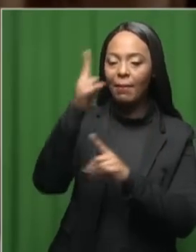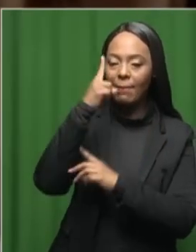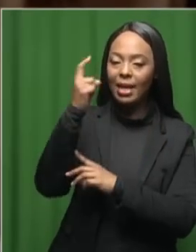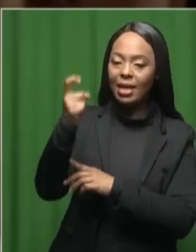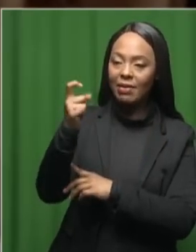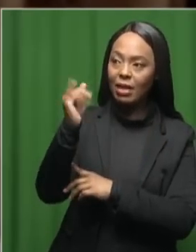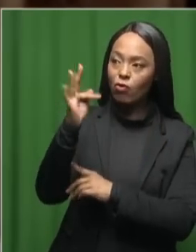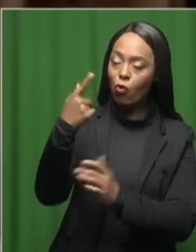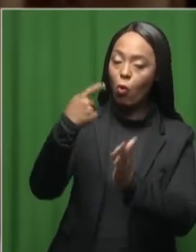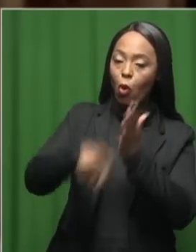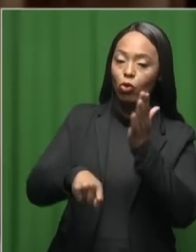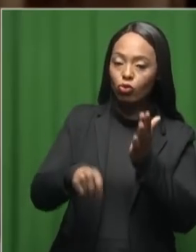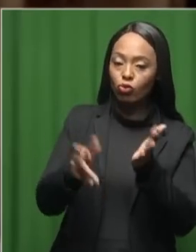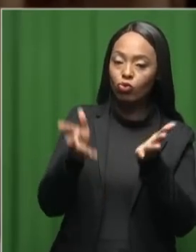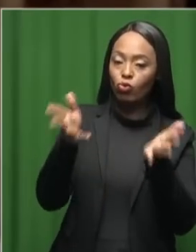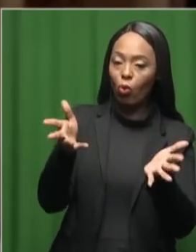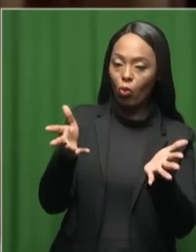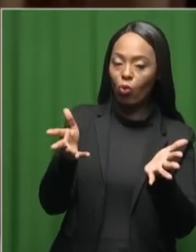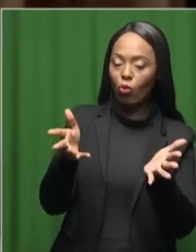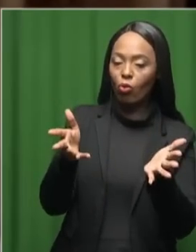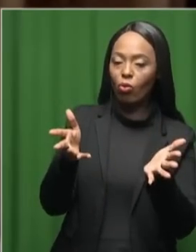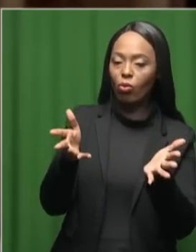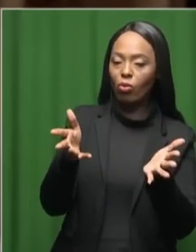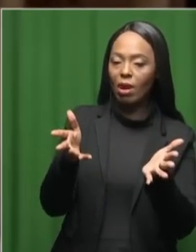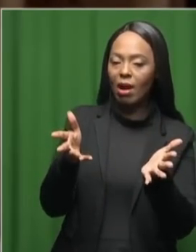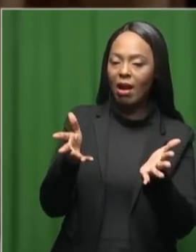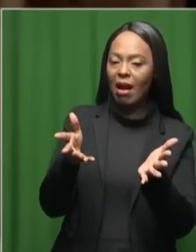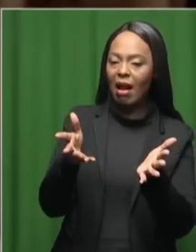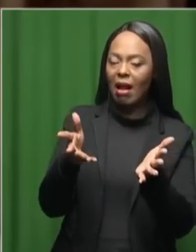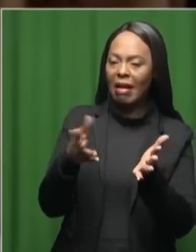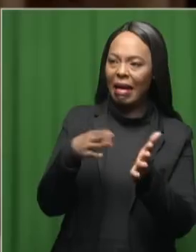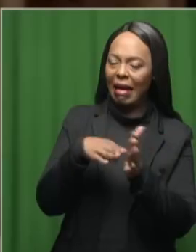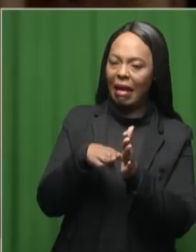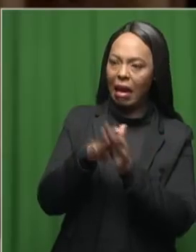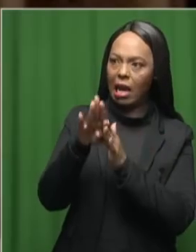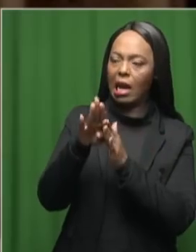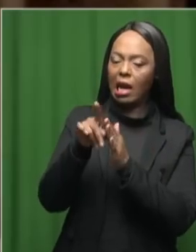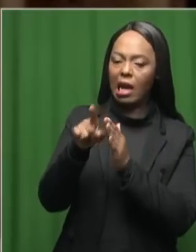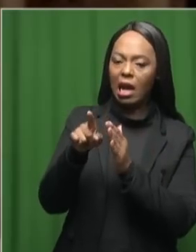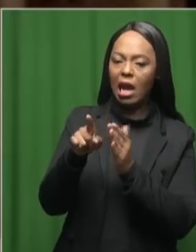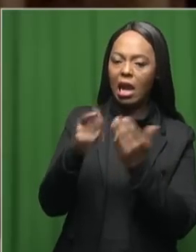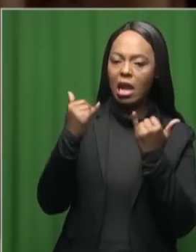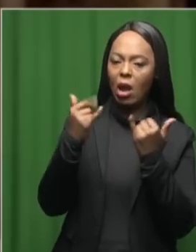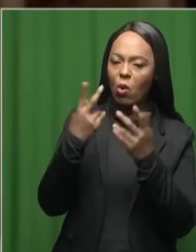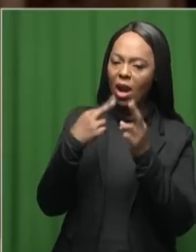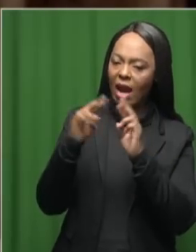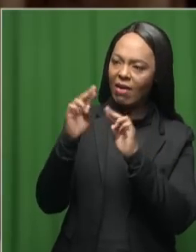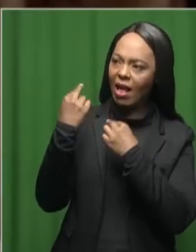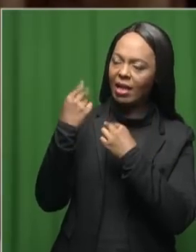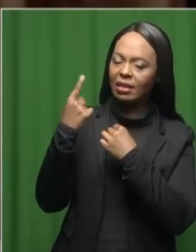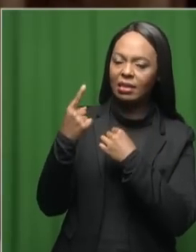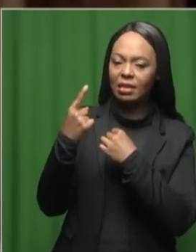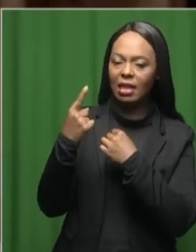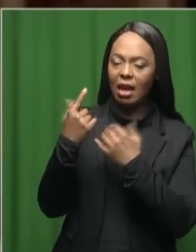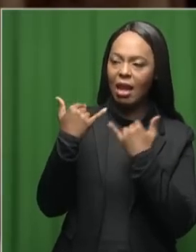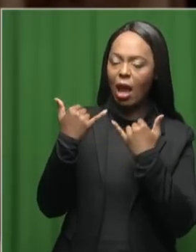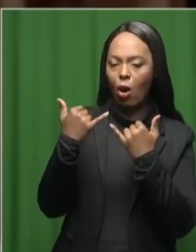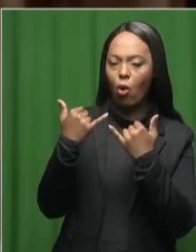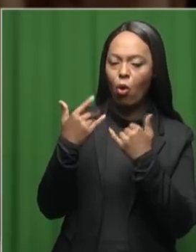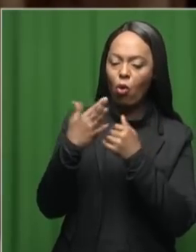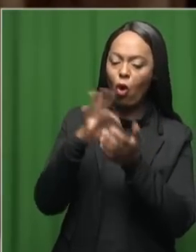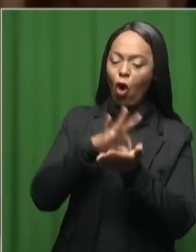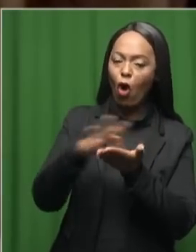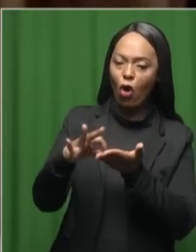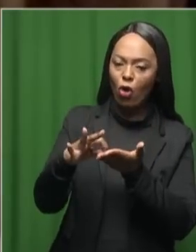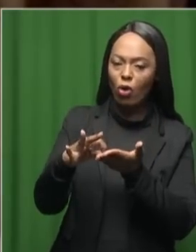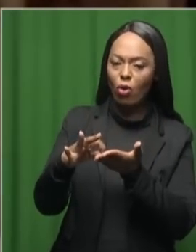costs are in fact as reflected, it means these tenders or contracts were